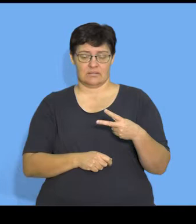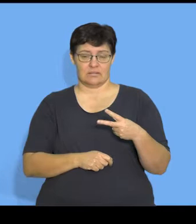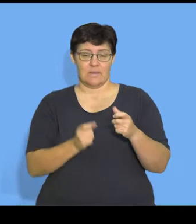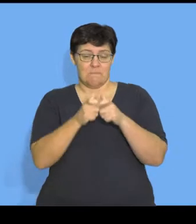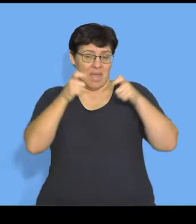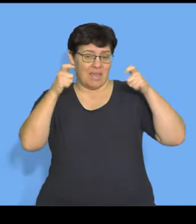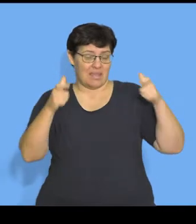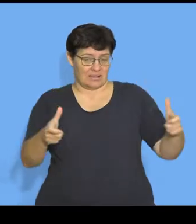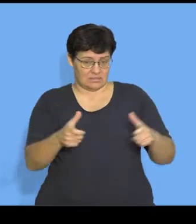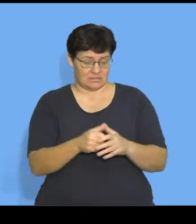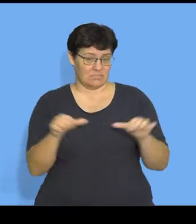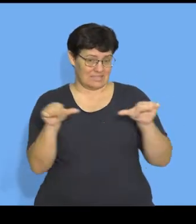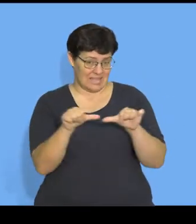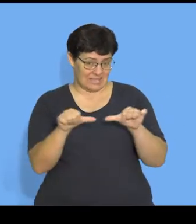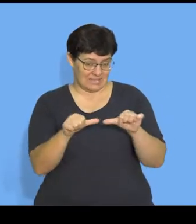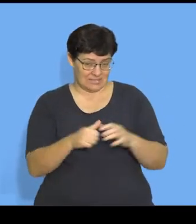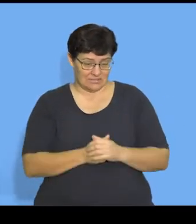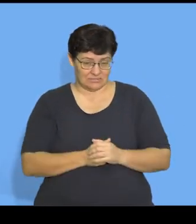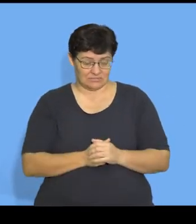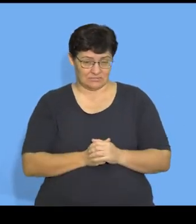magnitude, size.